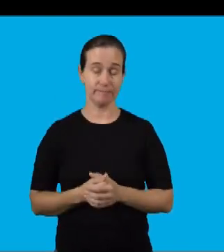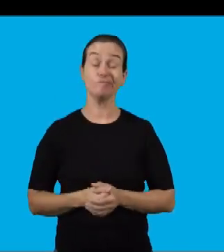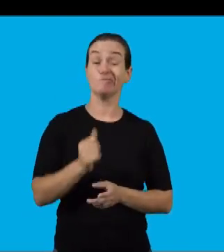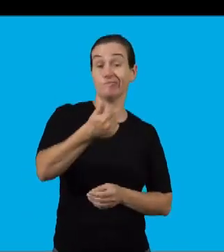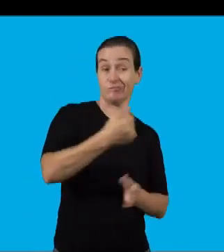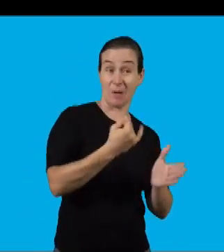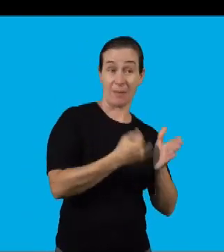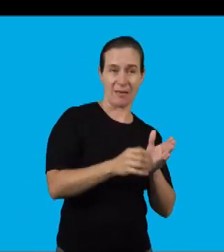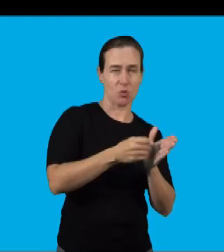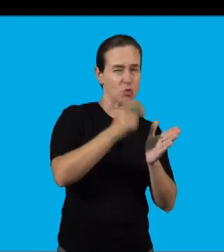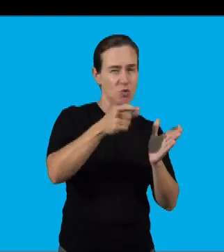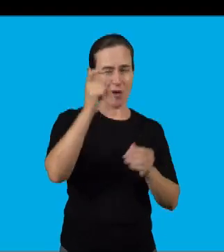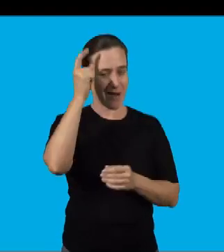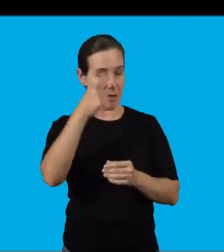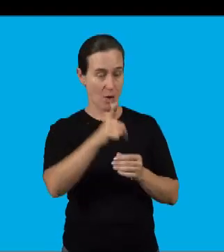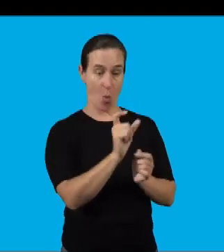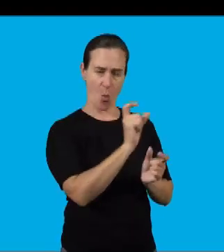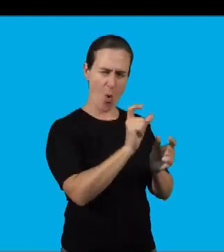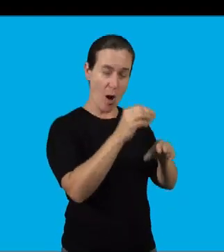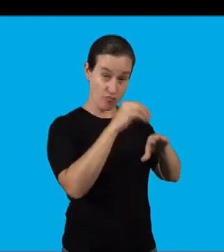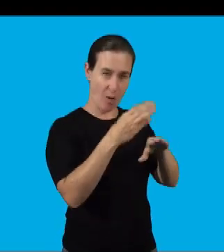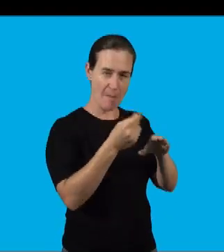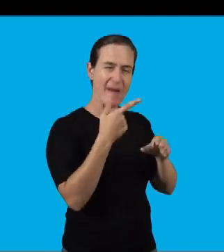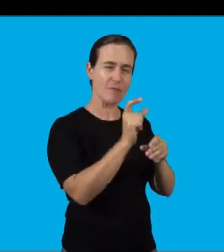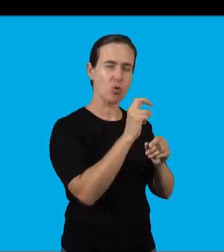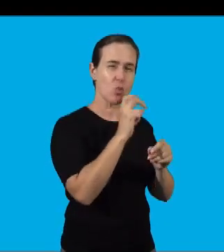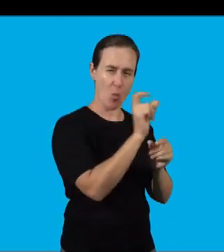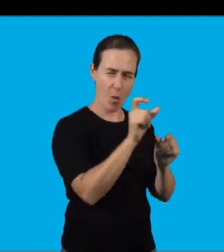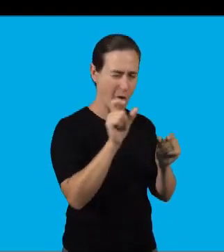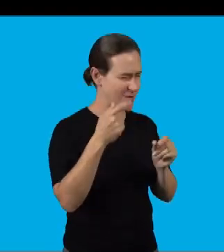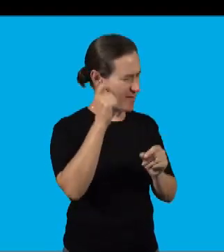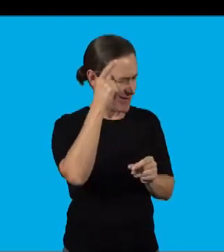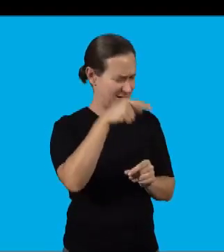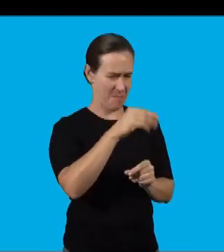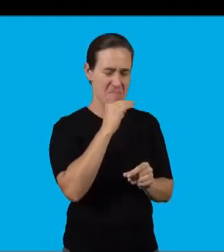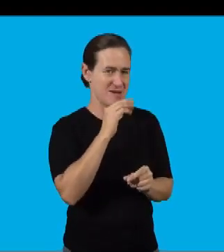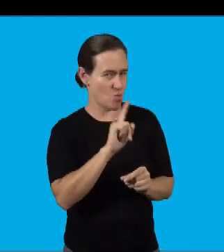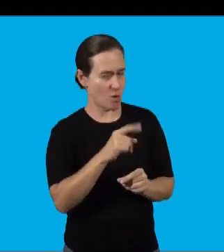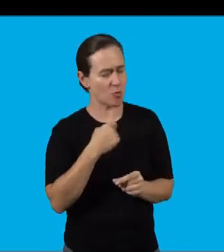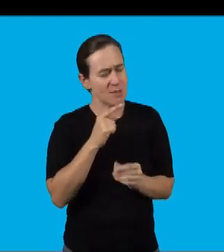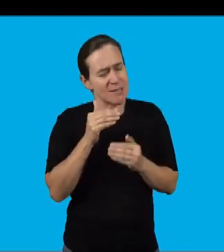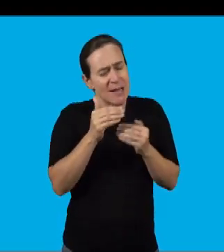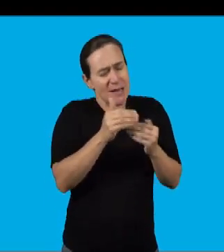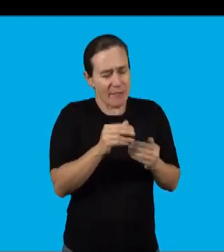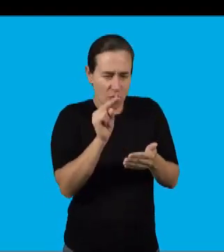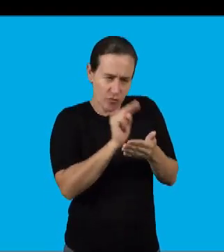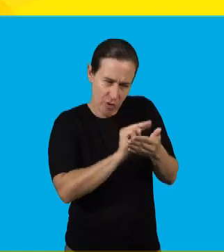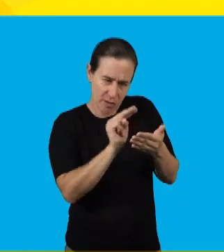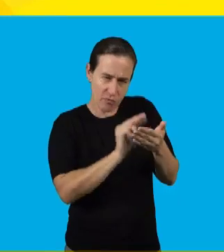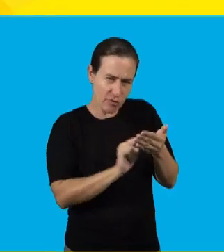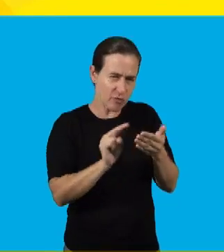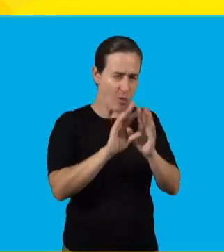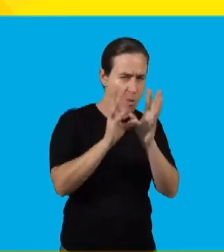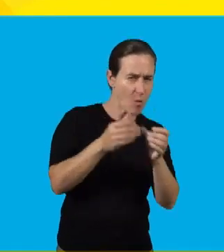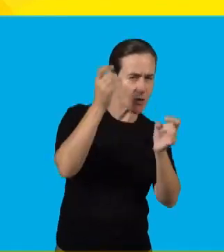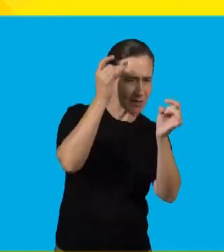Learners do not know how to interpret word problems, so make sure you read those sentences carefully, making sure